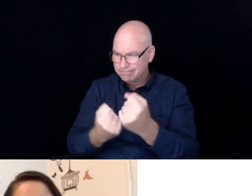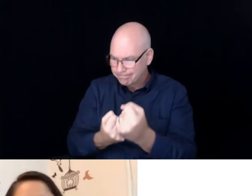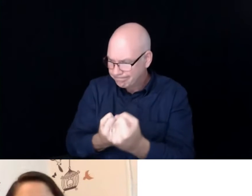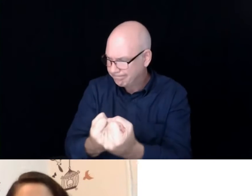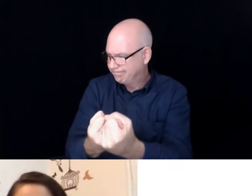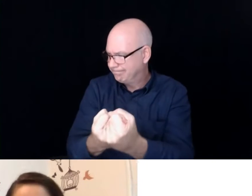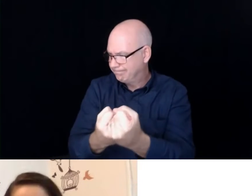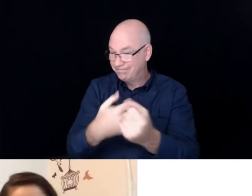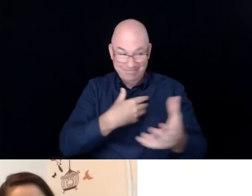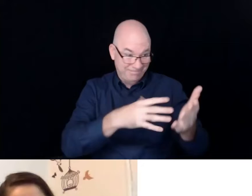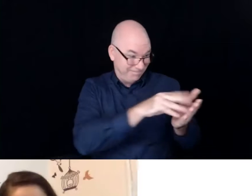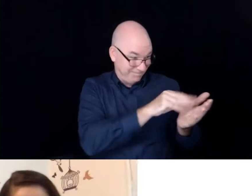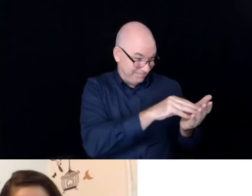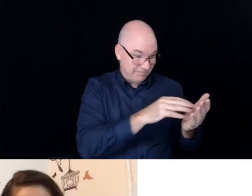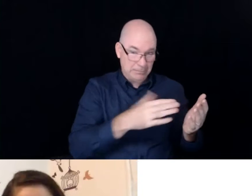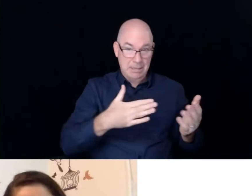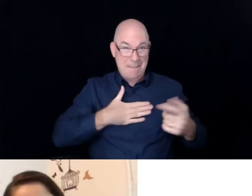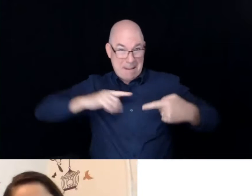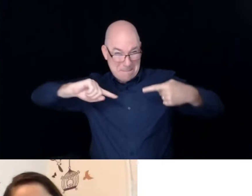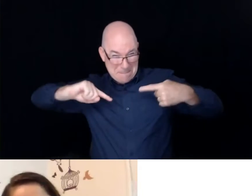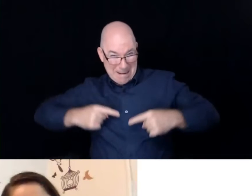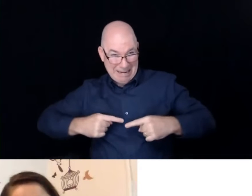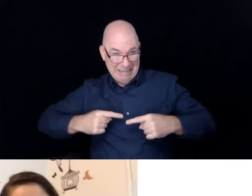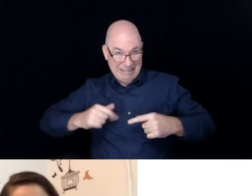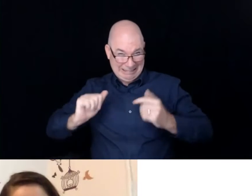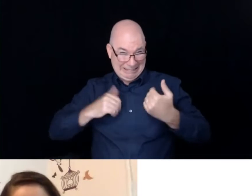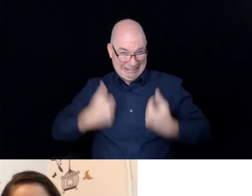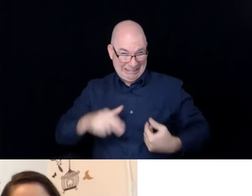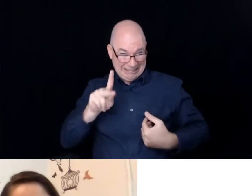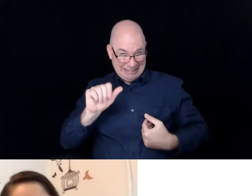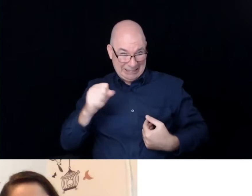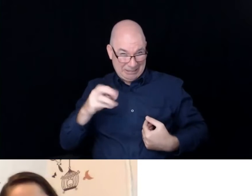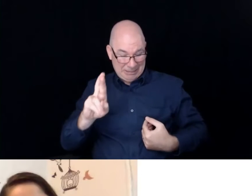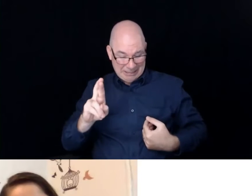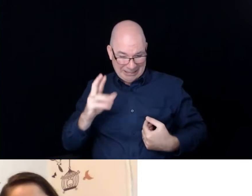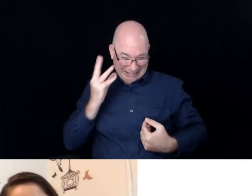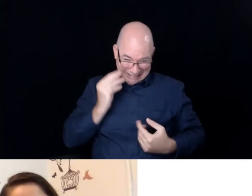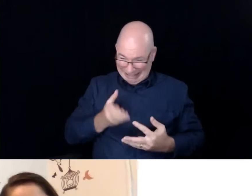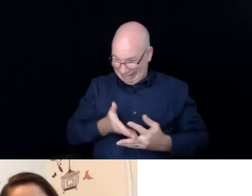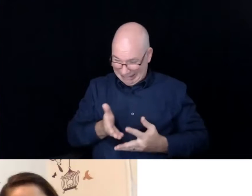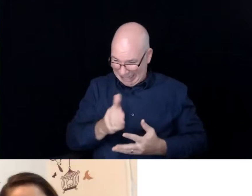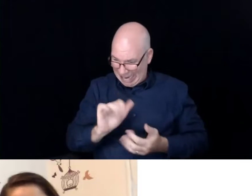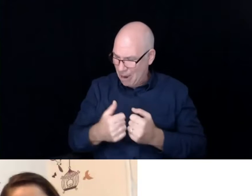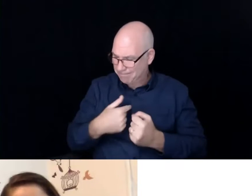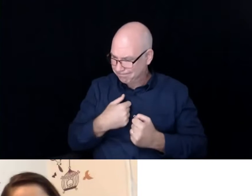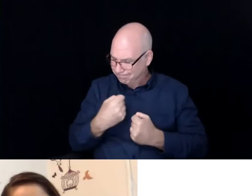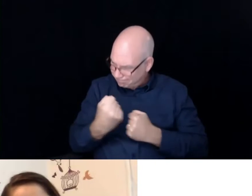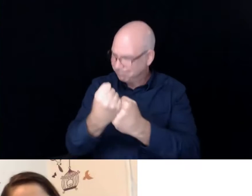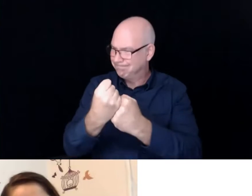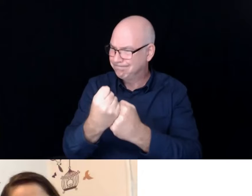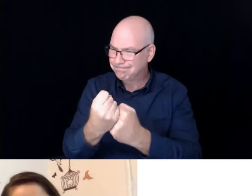translate all the pain I've experienced as a Kashmiri and help my community? And that kind